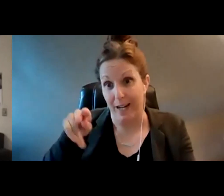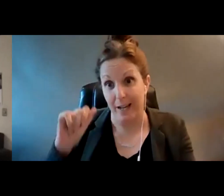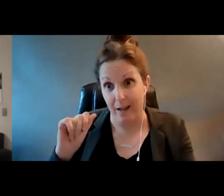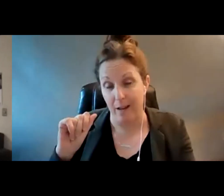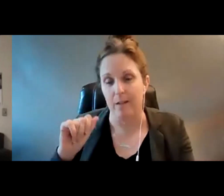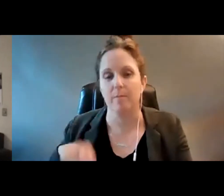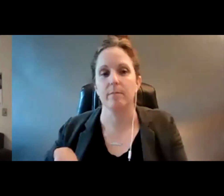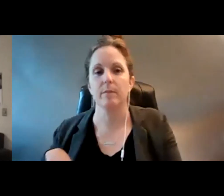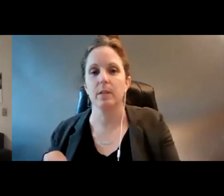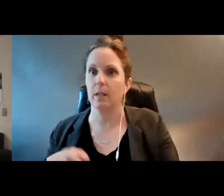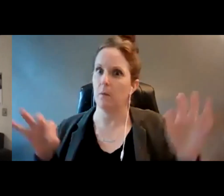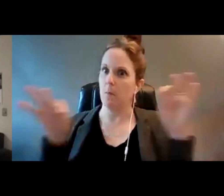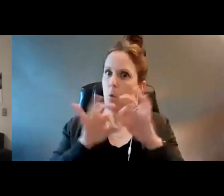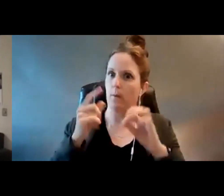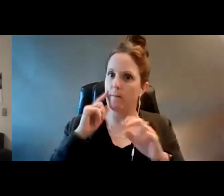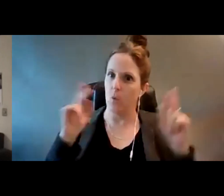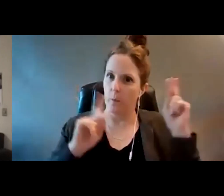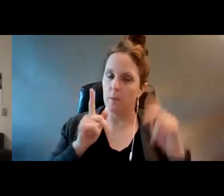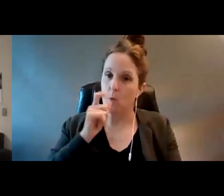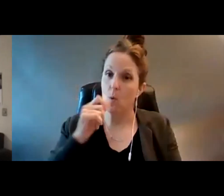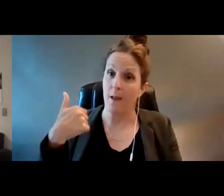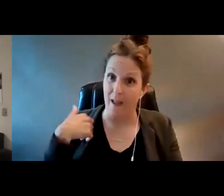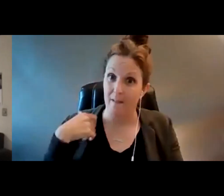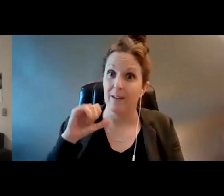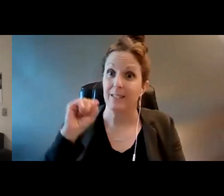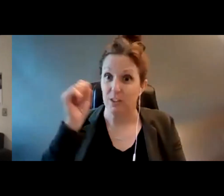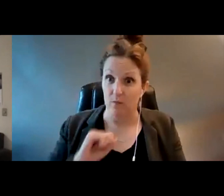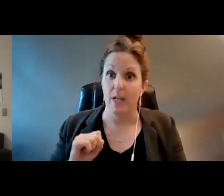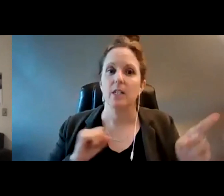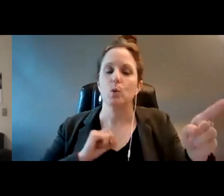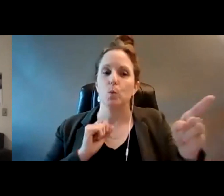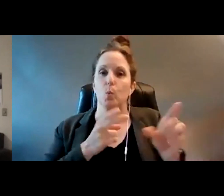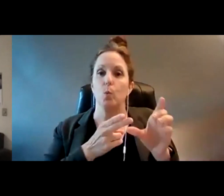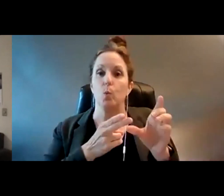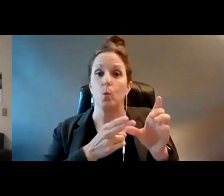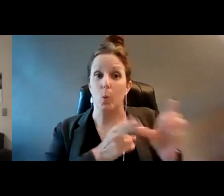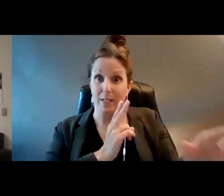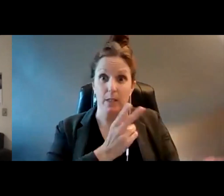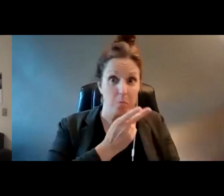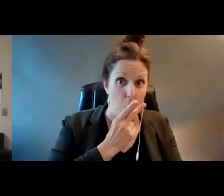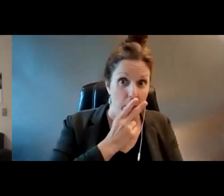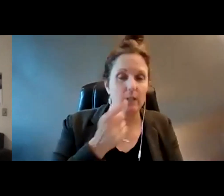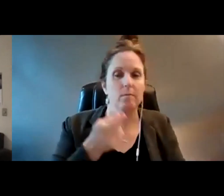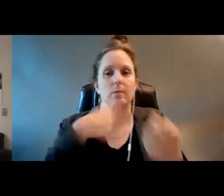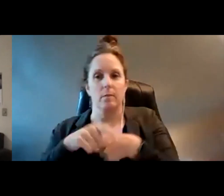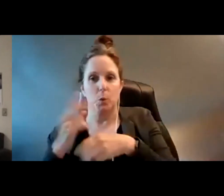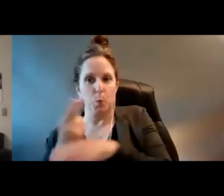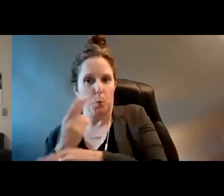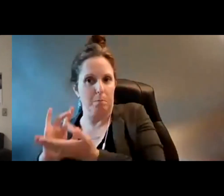And it specifically in people, it may help learning in people with schizophrenia. And this may be